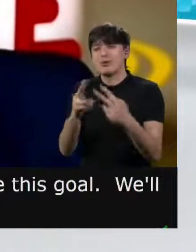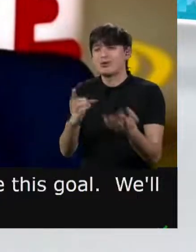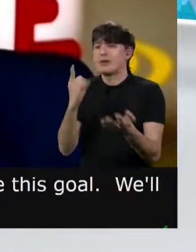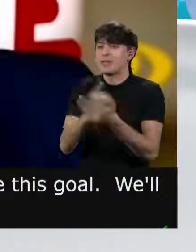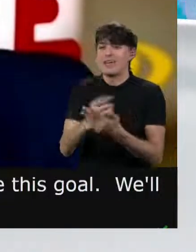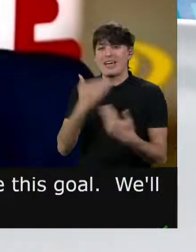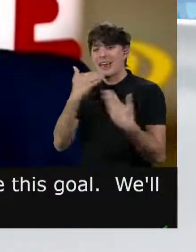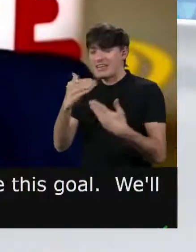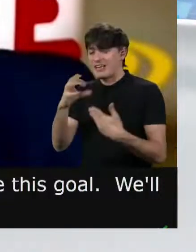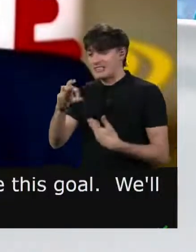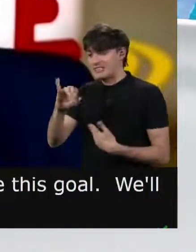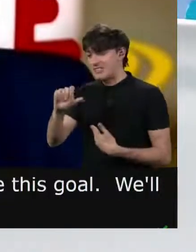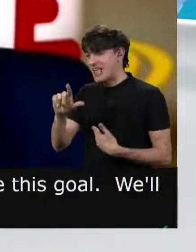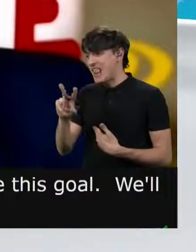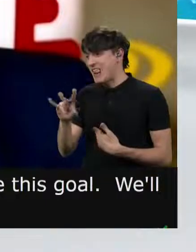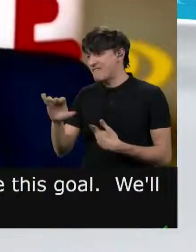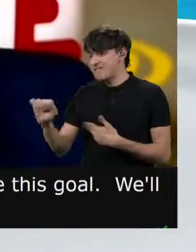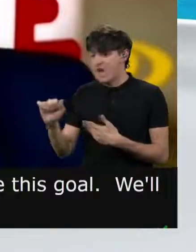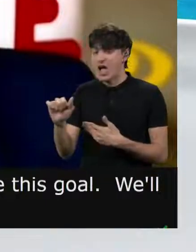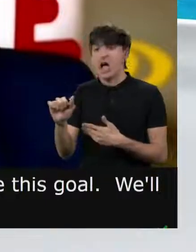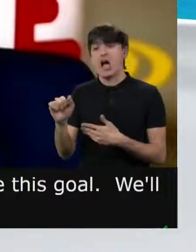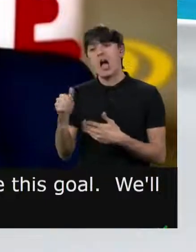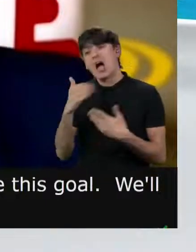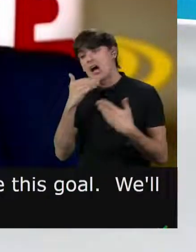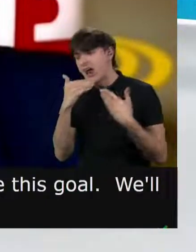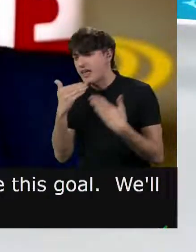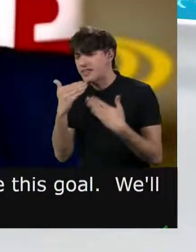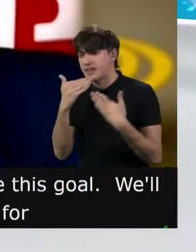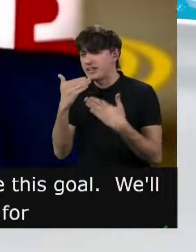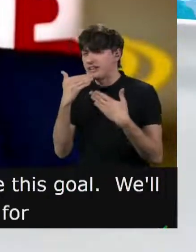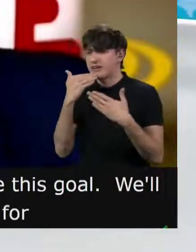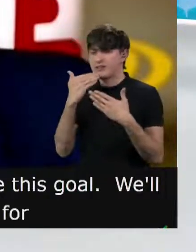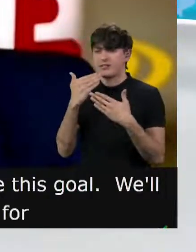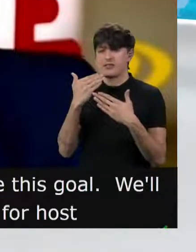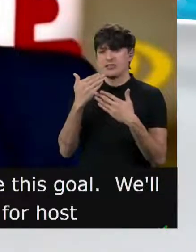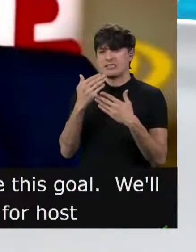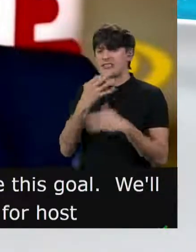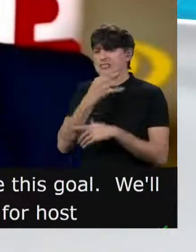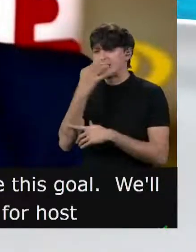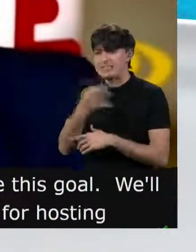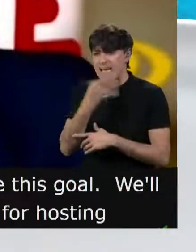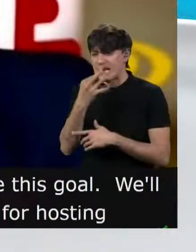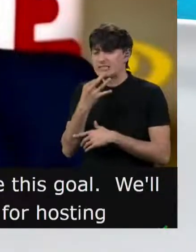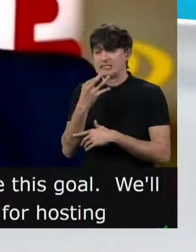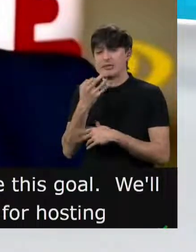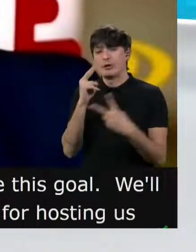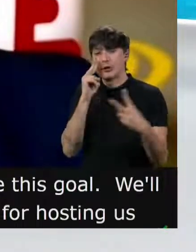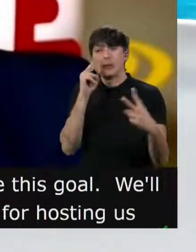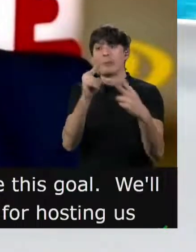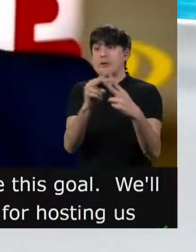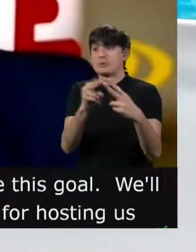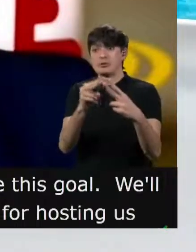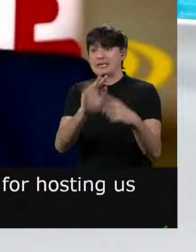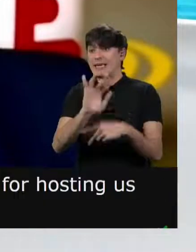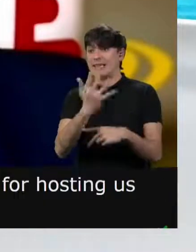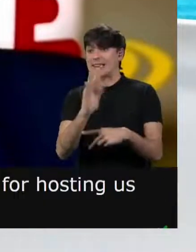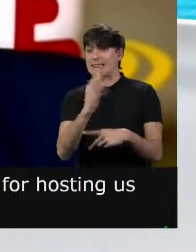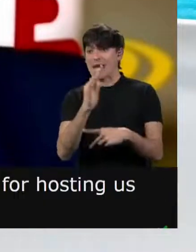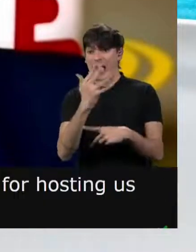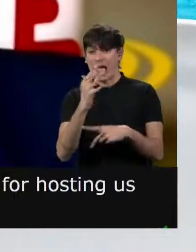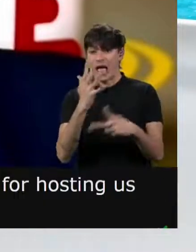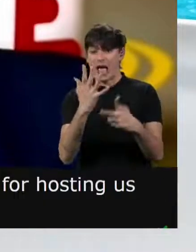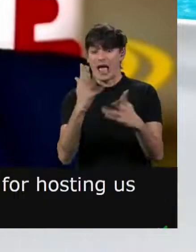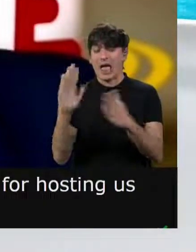Sylvia, thank you so much for hosting us this whole week. And we'll see you in